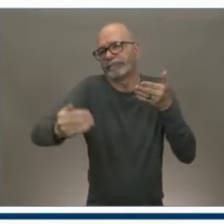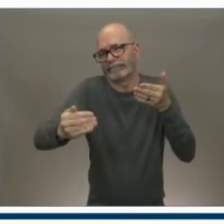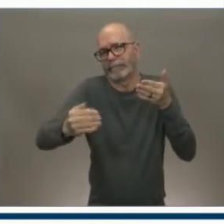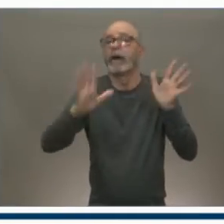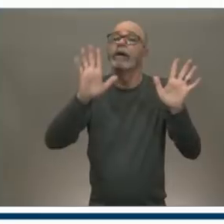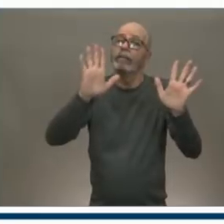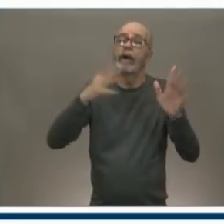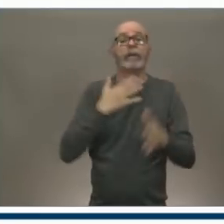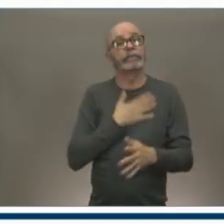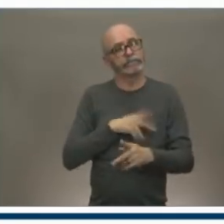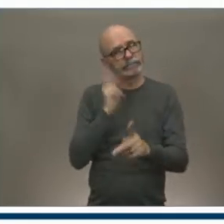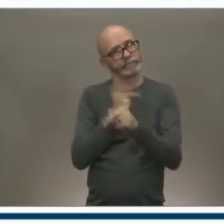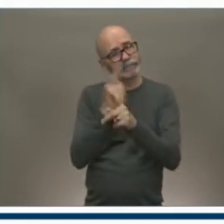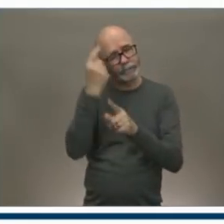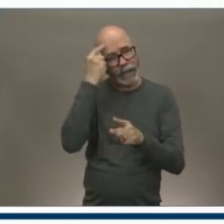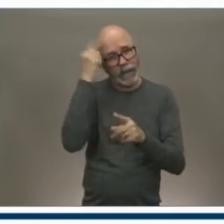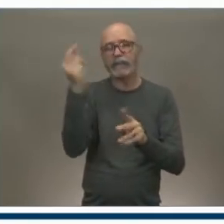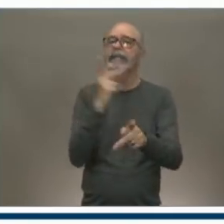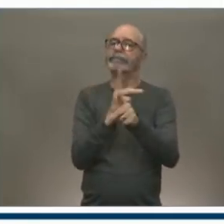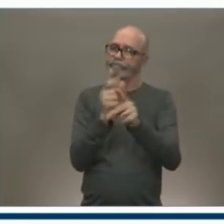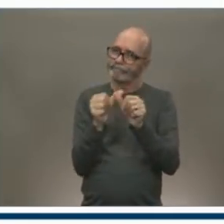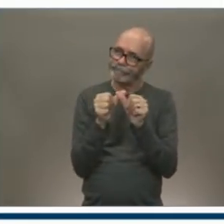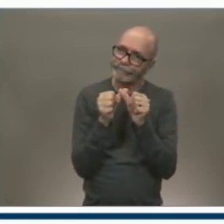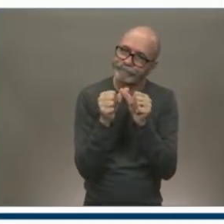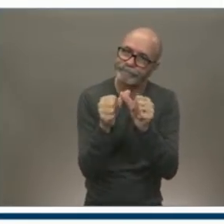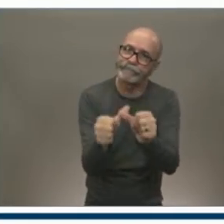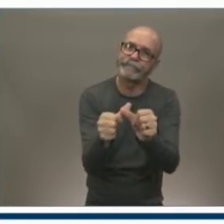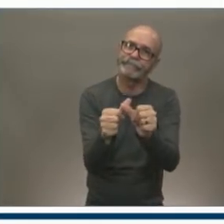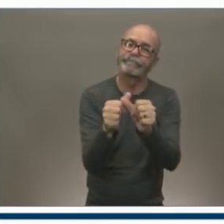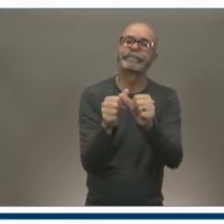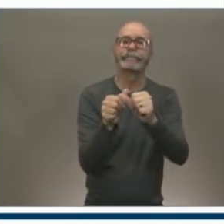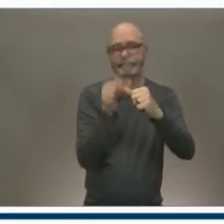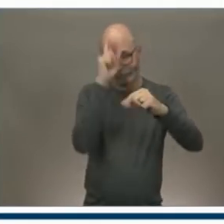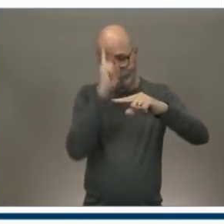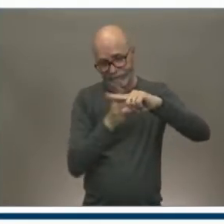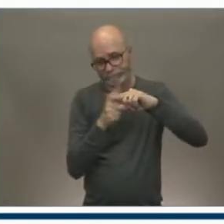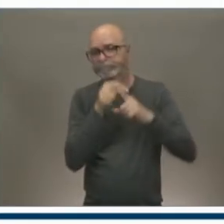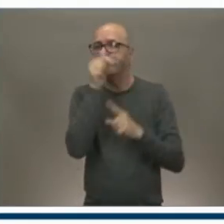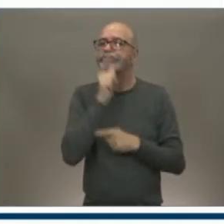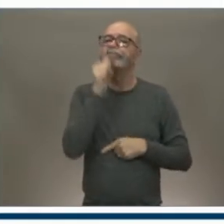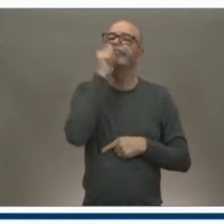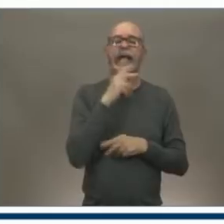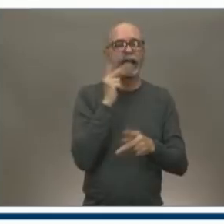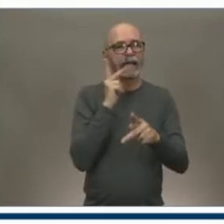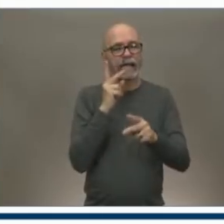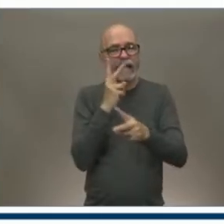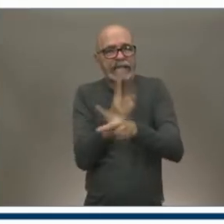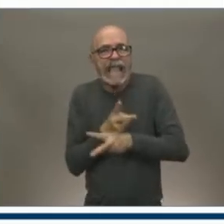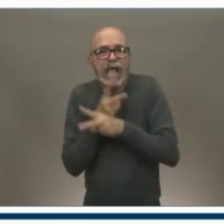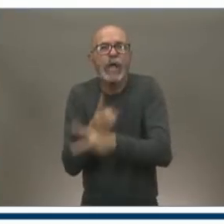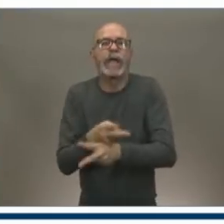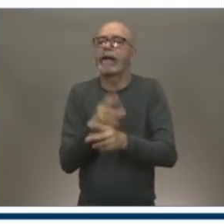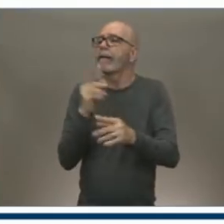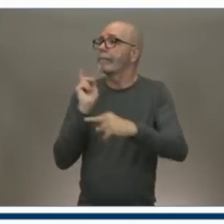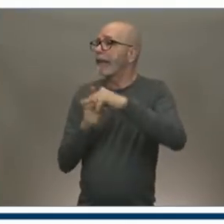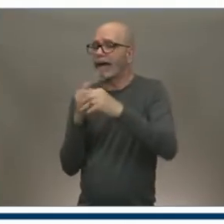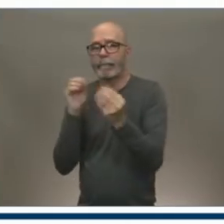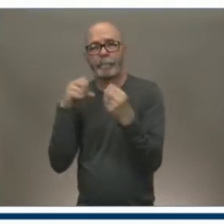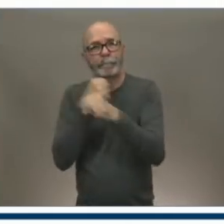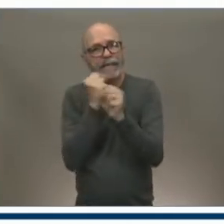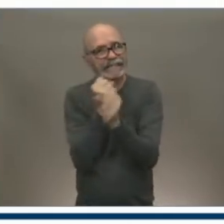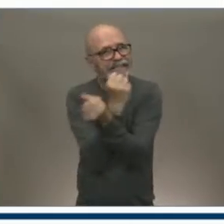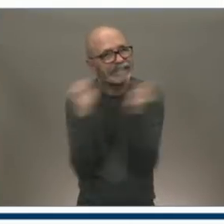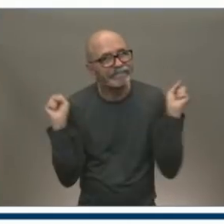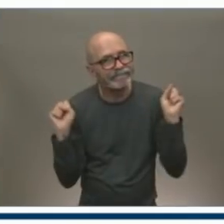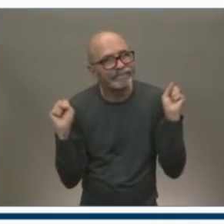tenuous position. We have to maintain the course, continue to be slow and cautious, and stay COVID safe. So, Premier, I talked a lot